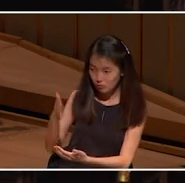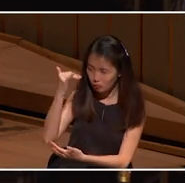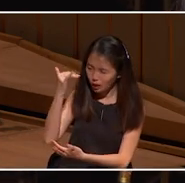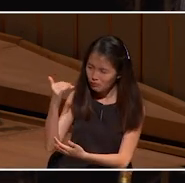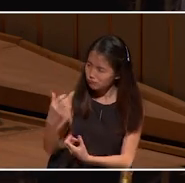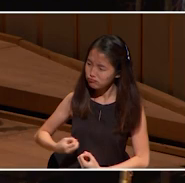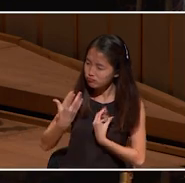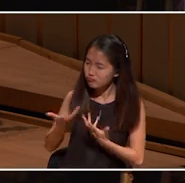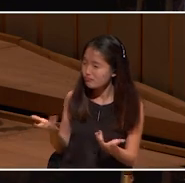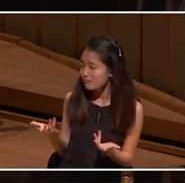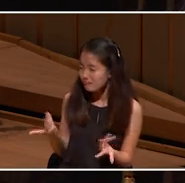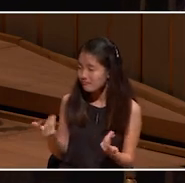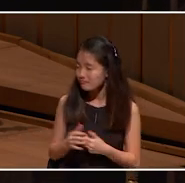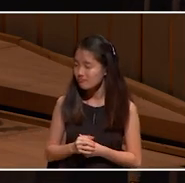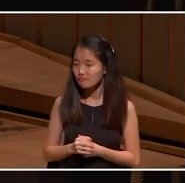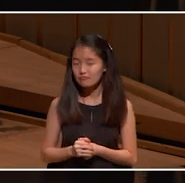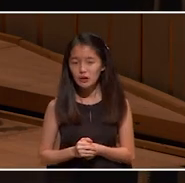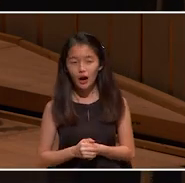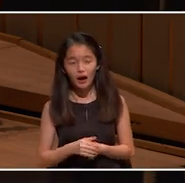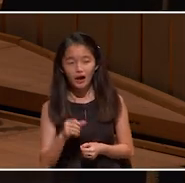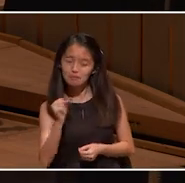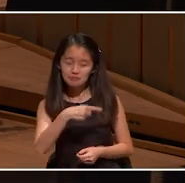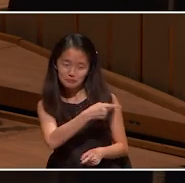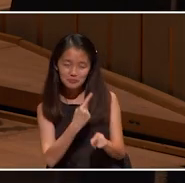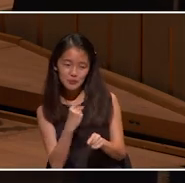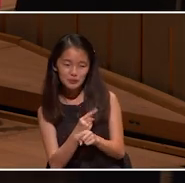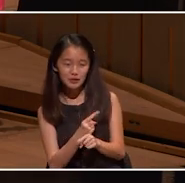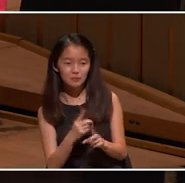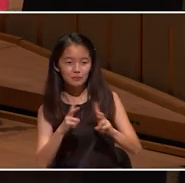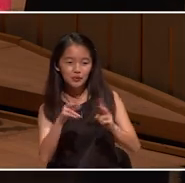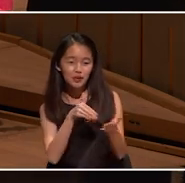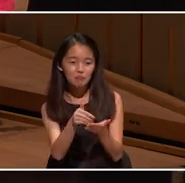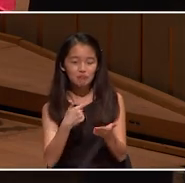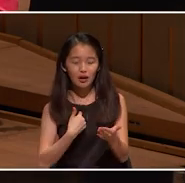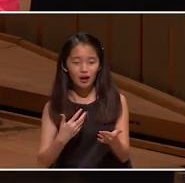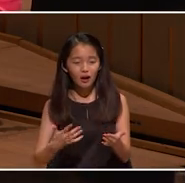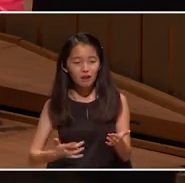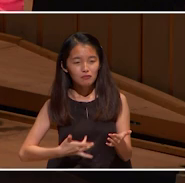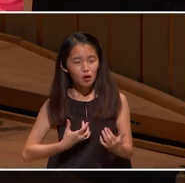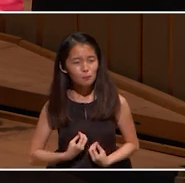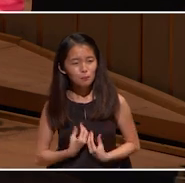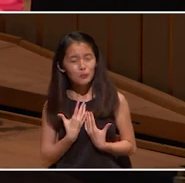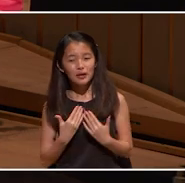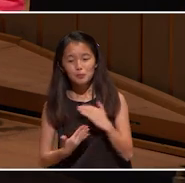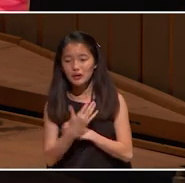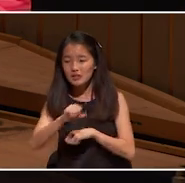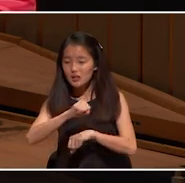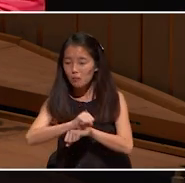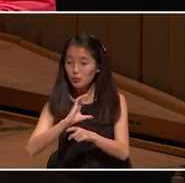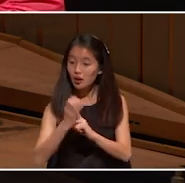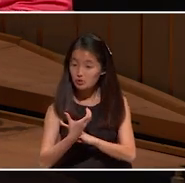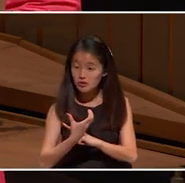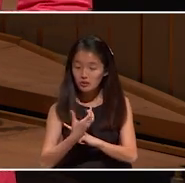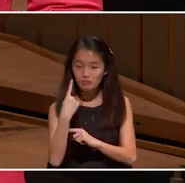your arrangements and compositions? Yep, that's right. Very often I get inspired by Singaporean culture. So